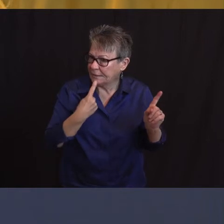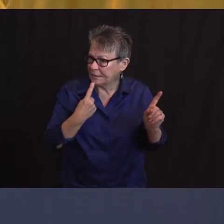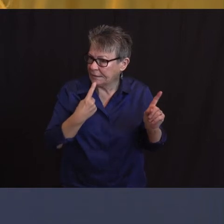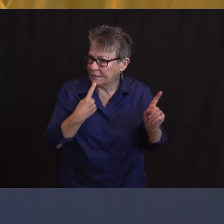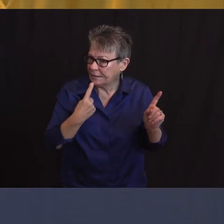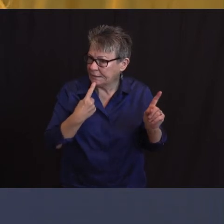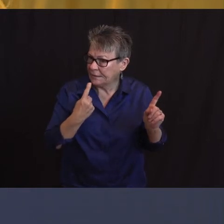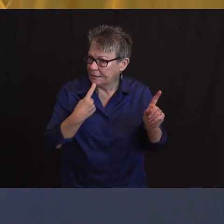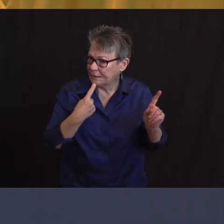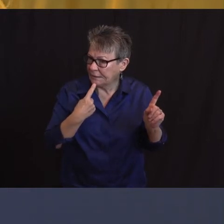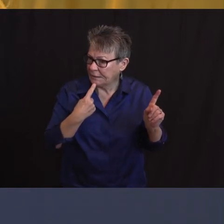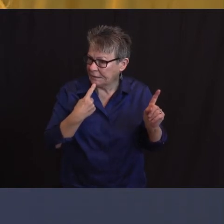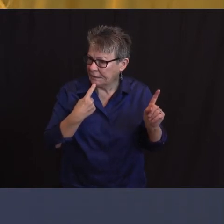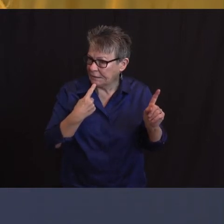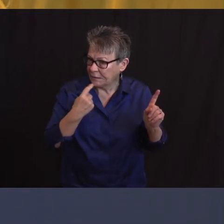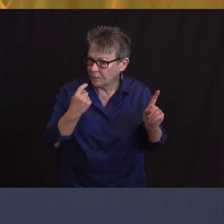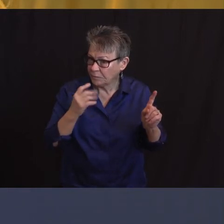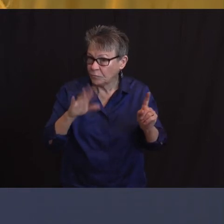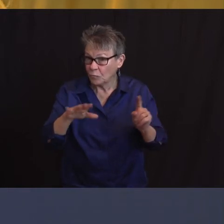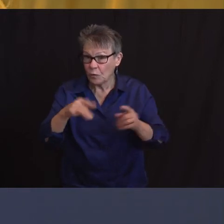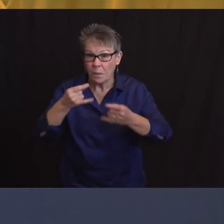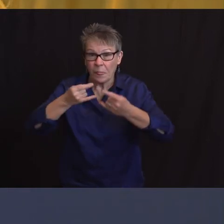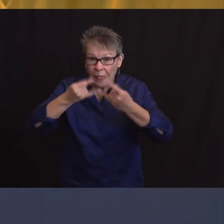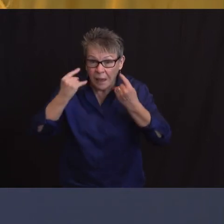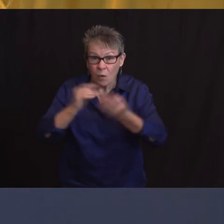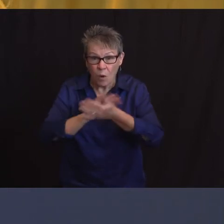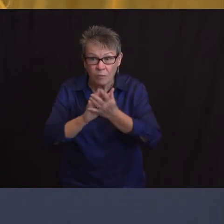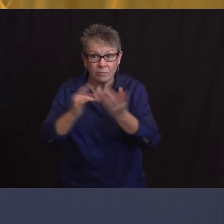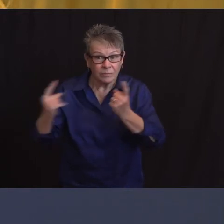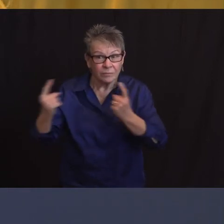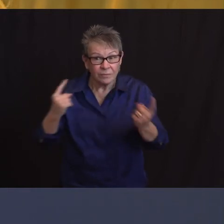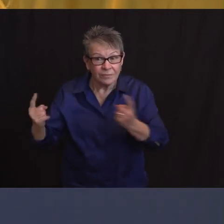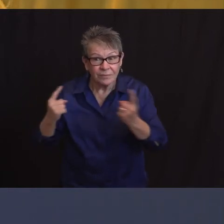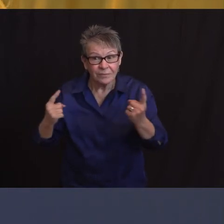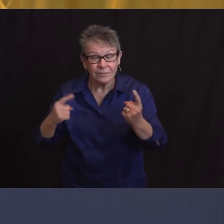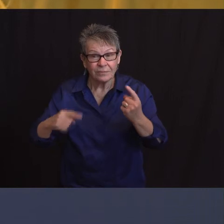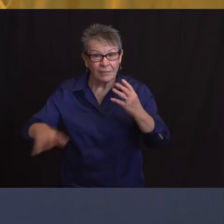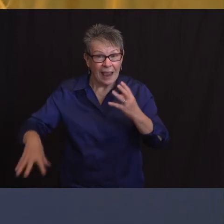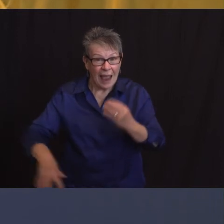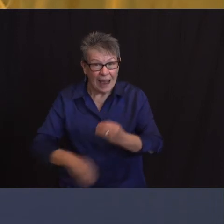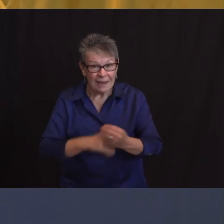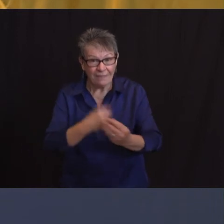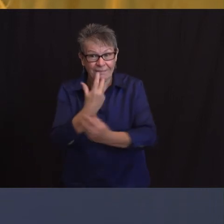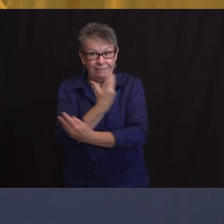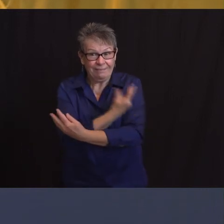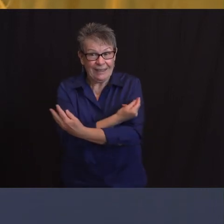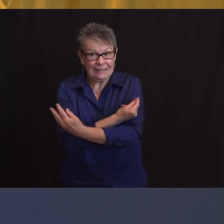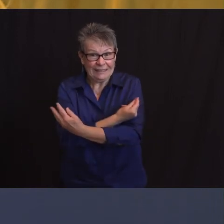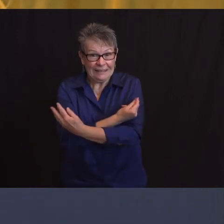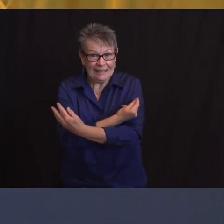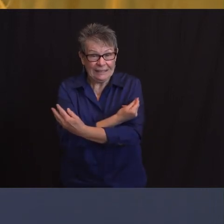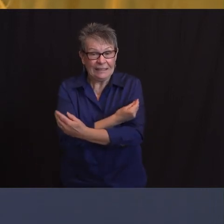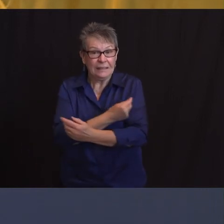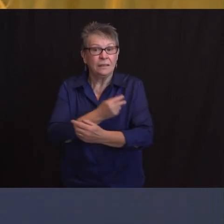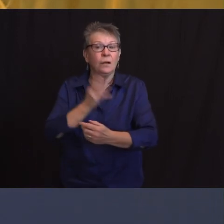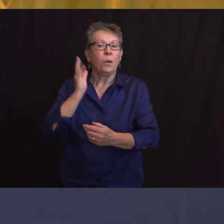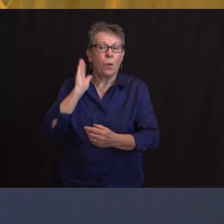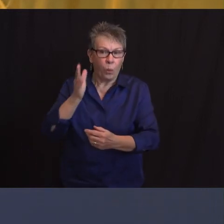is keep doing this stuff and then add vaccines to the mix. And that gets you to that 1 + 1 =